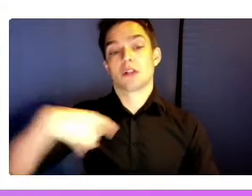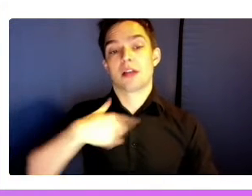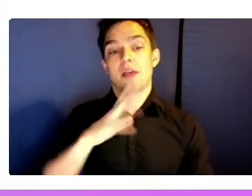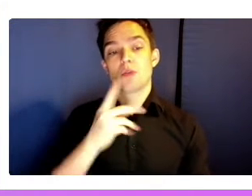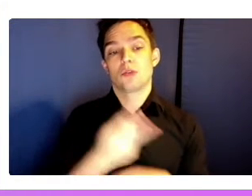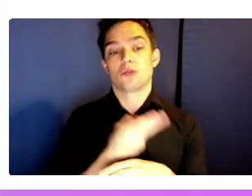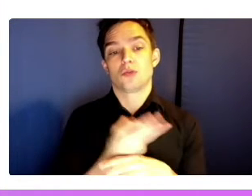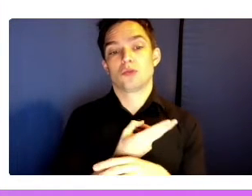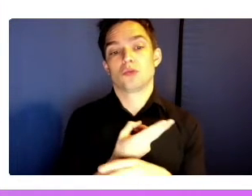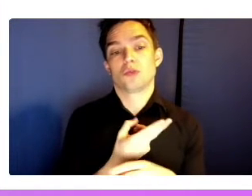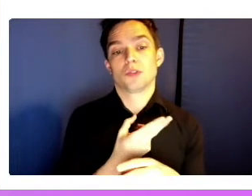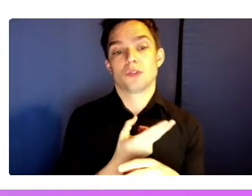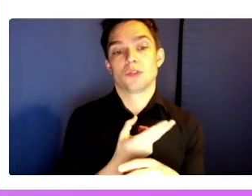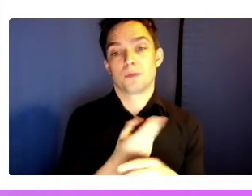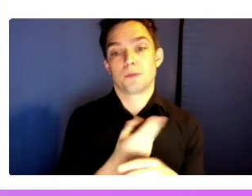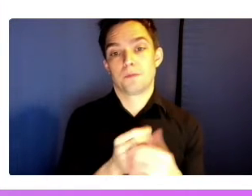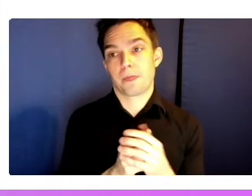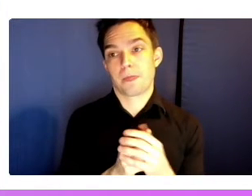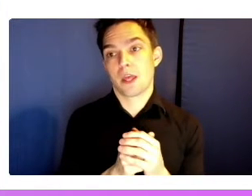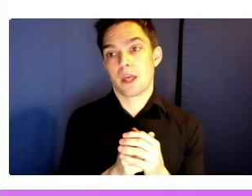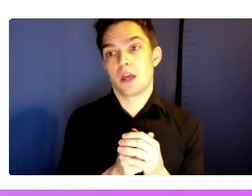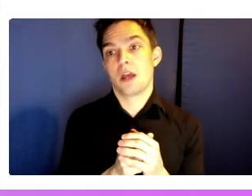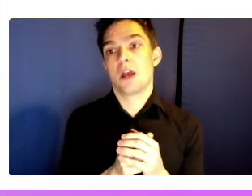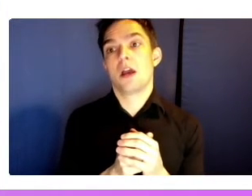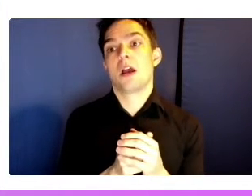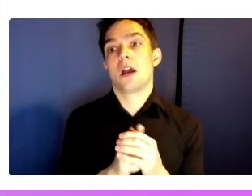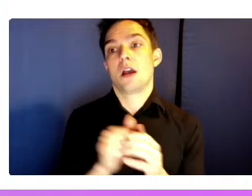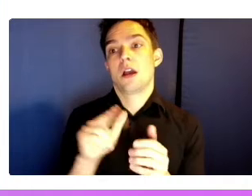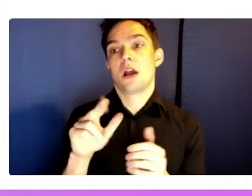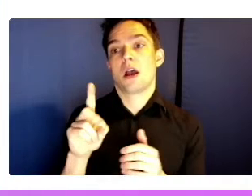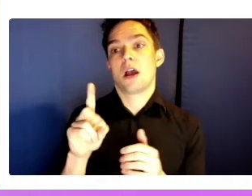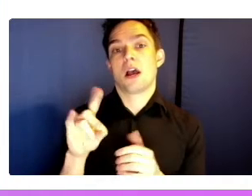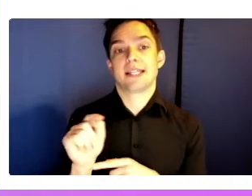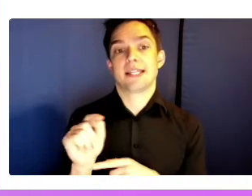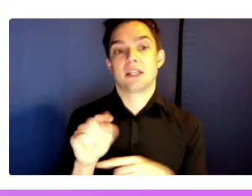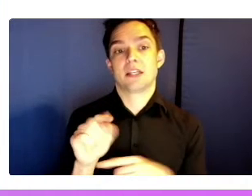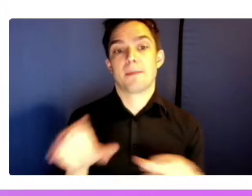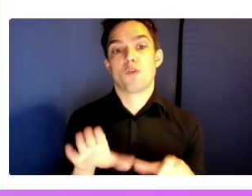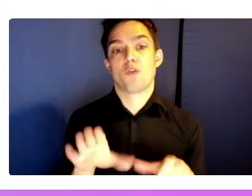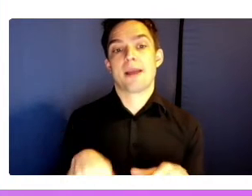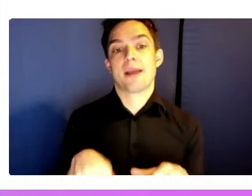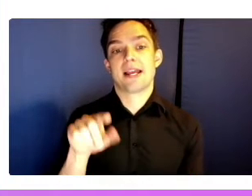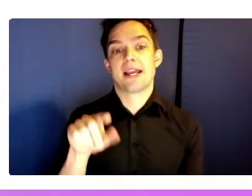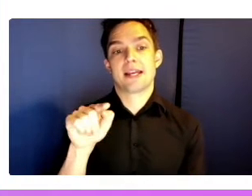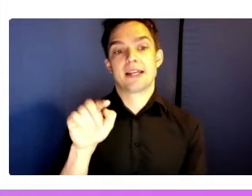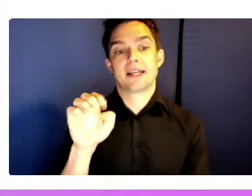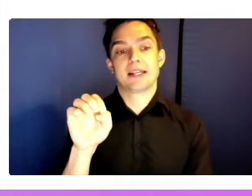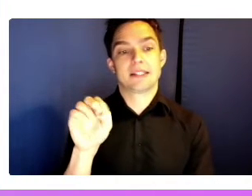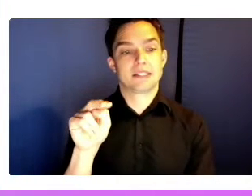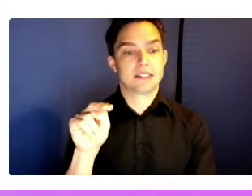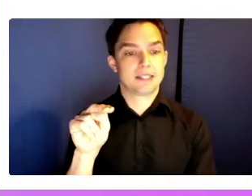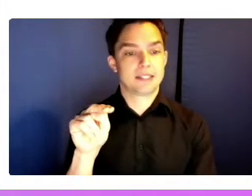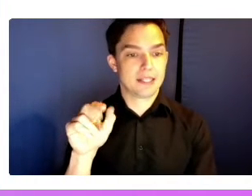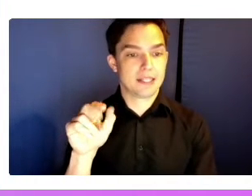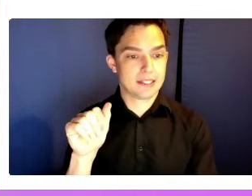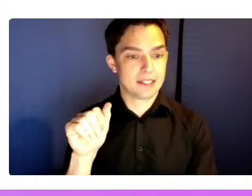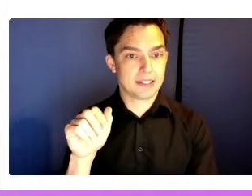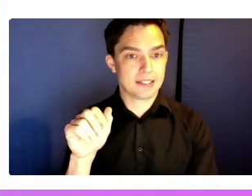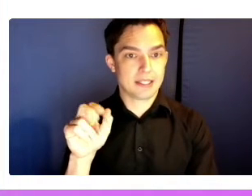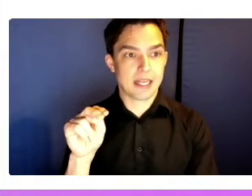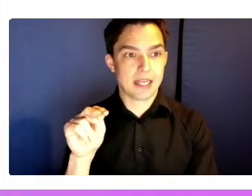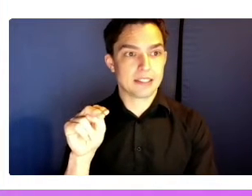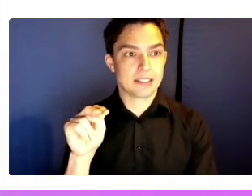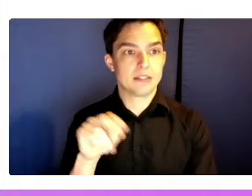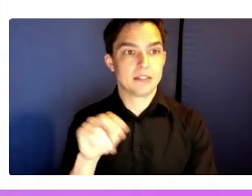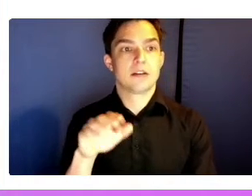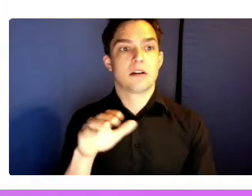use an audit performed by Tenon on behalf of